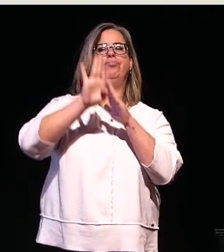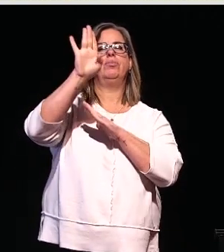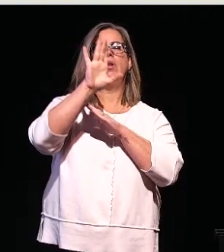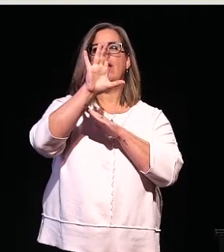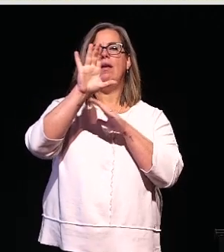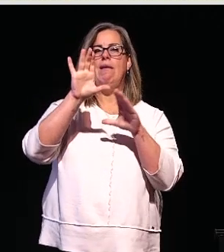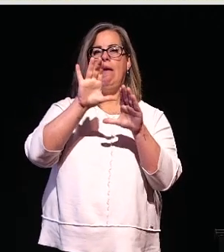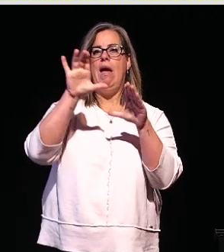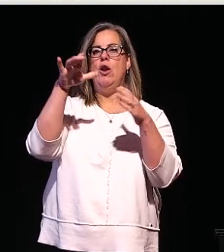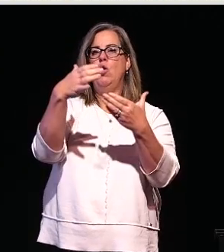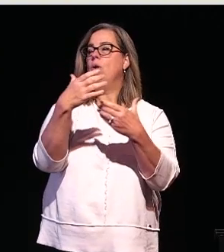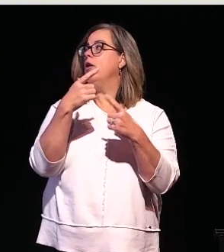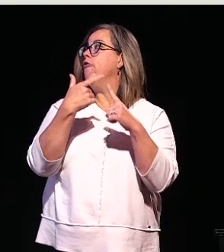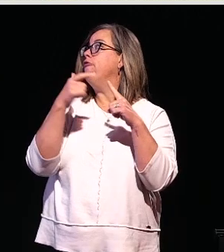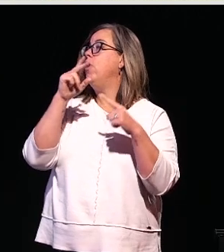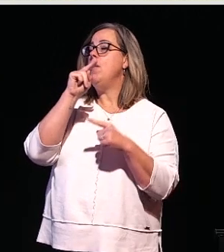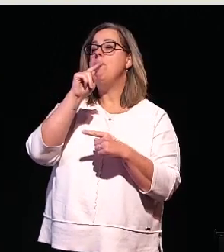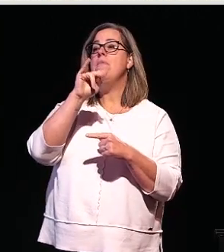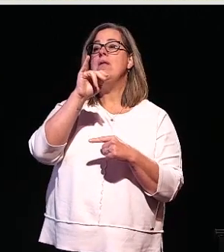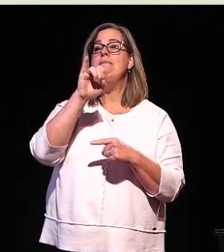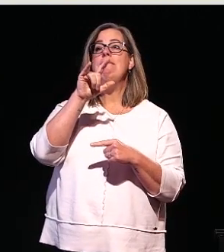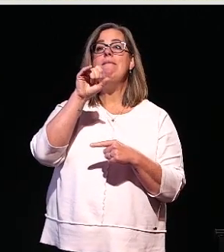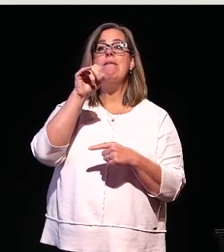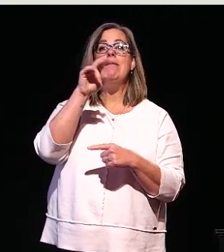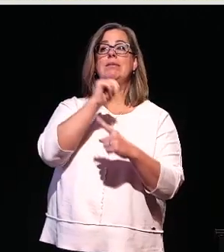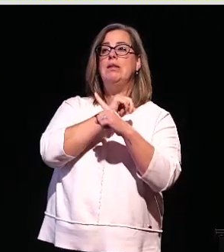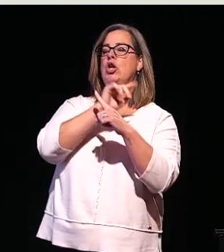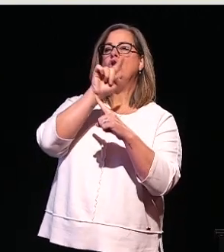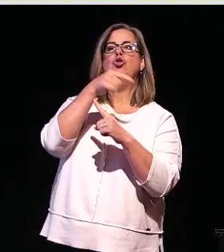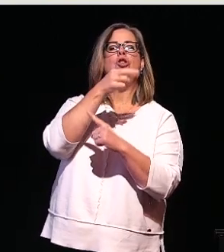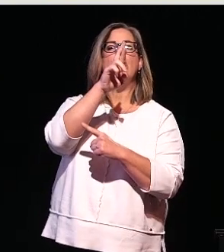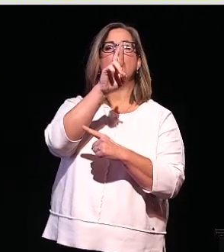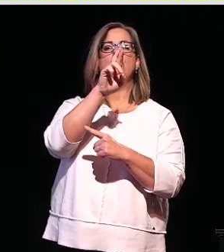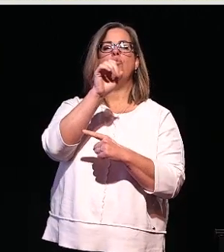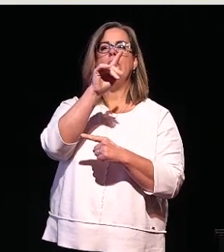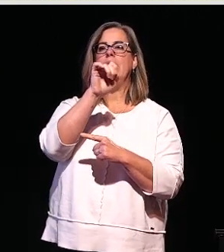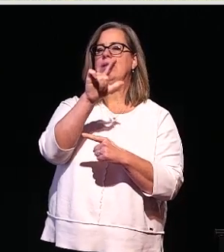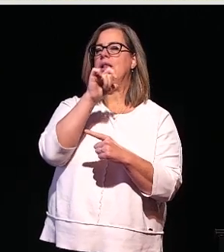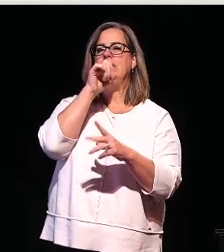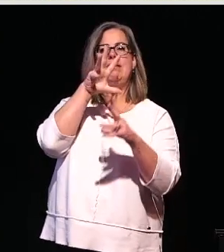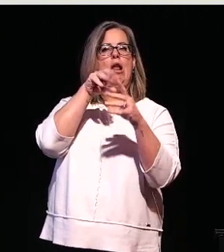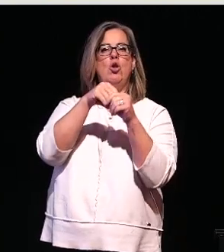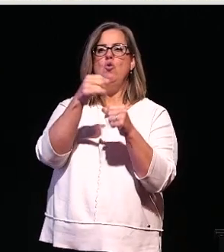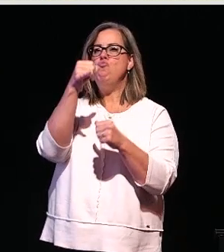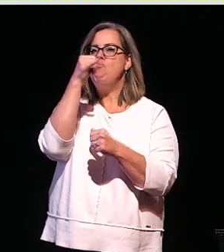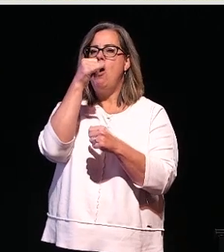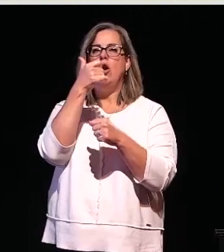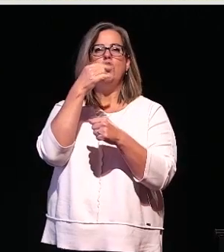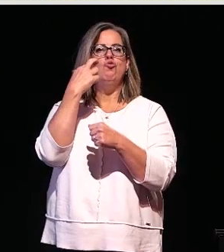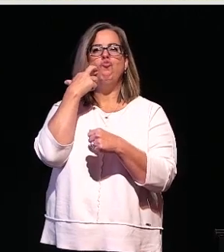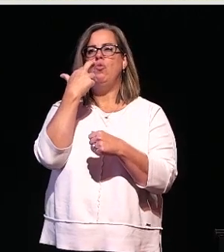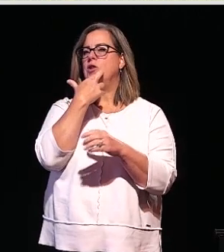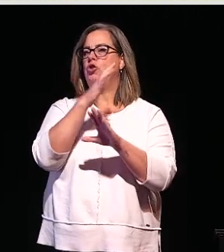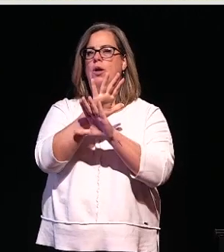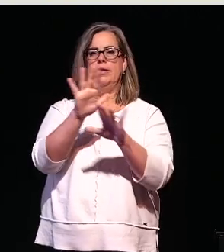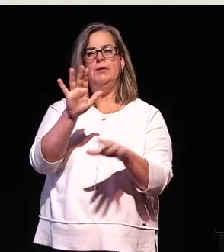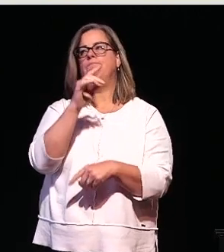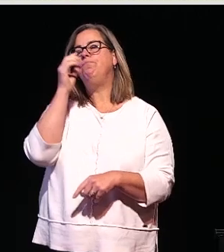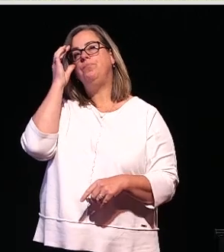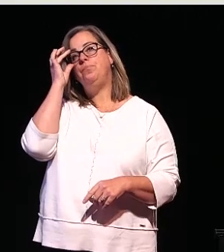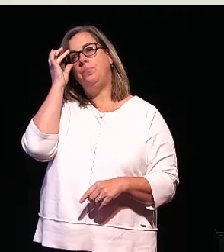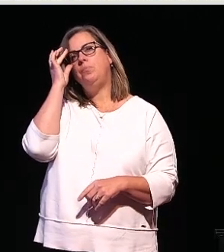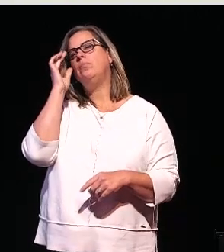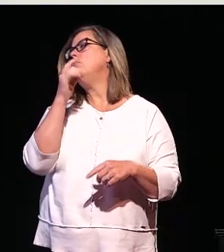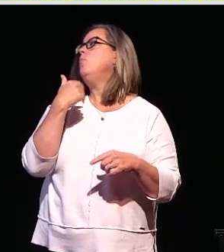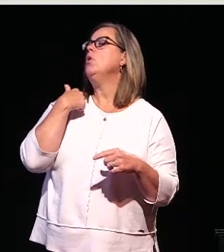Nielsen. You need to know that it's just retail. This doesn't even include bars and restaurants. And the big takeaways are that the category revenue